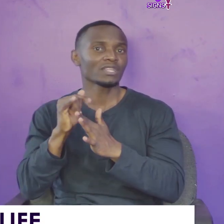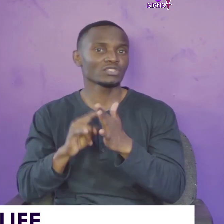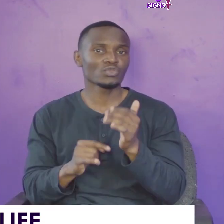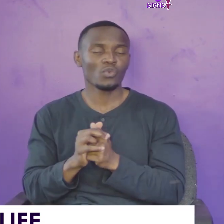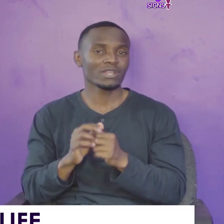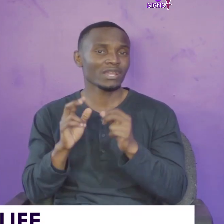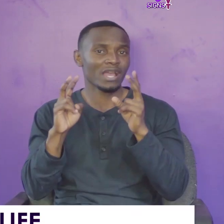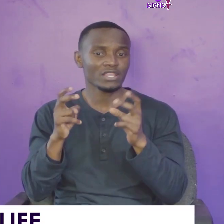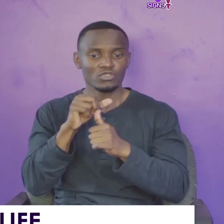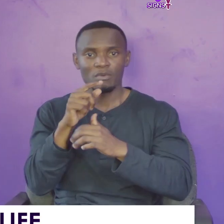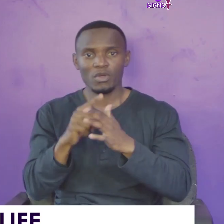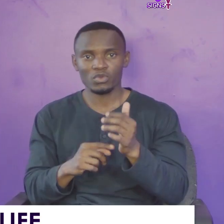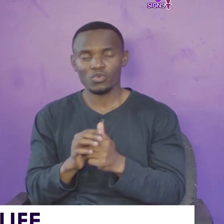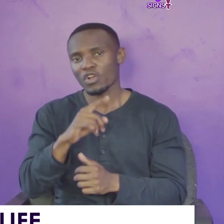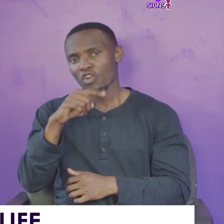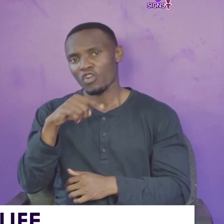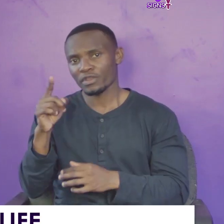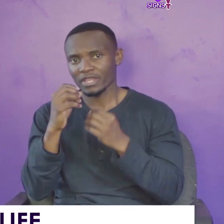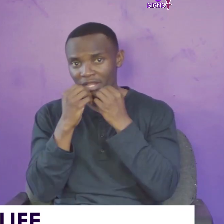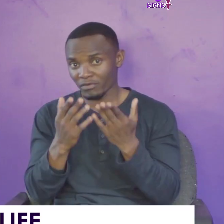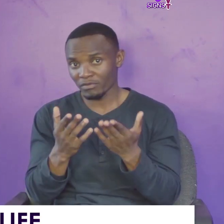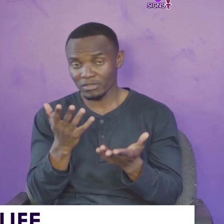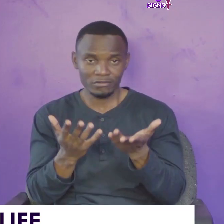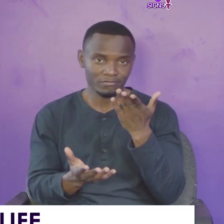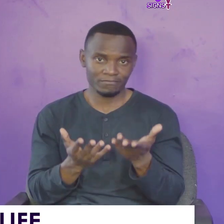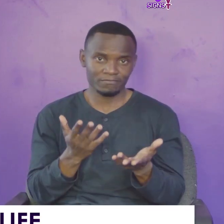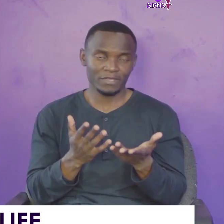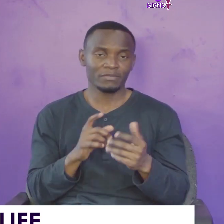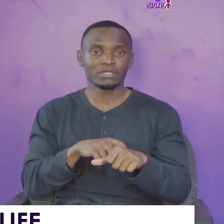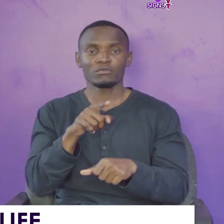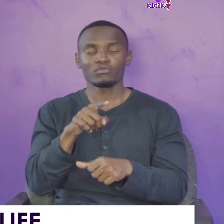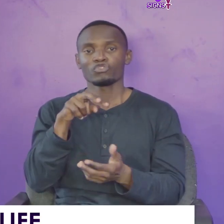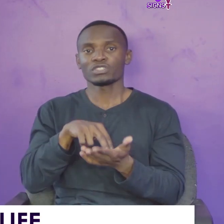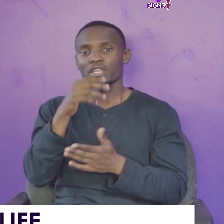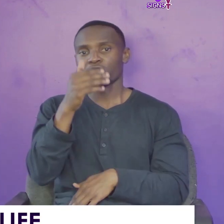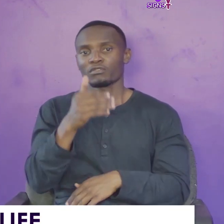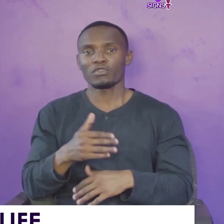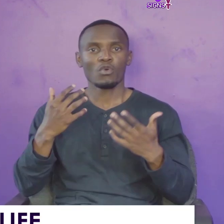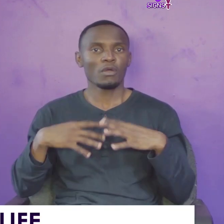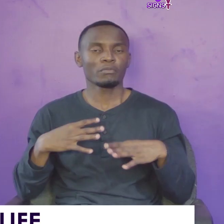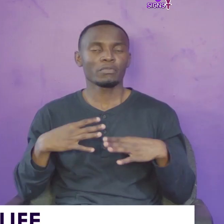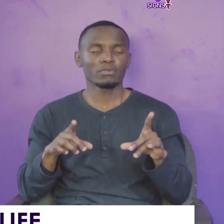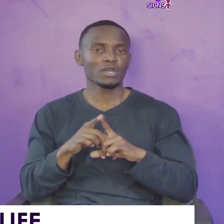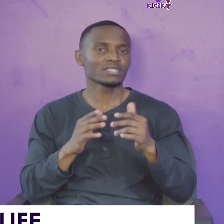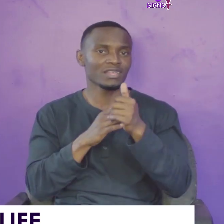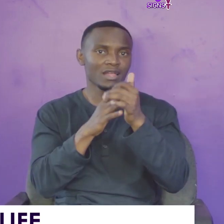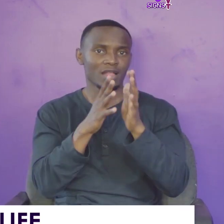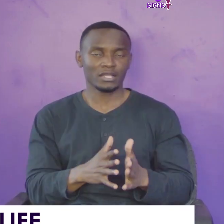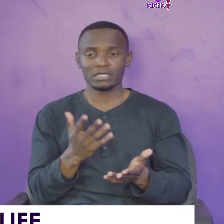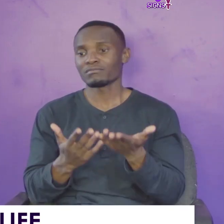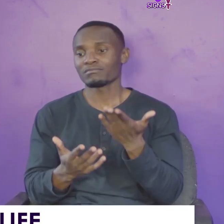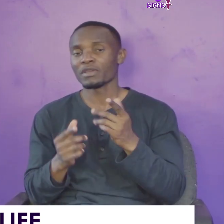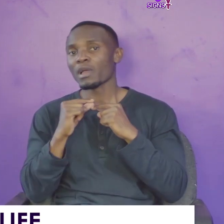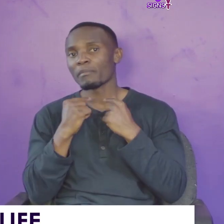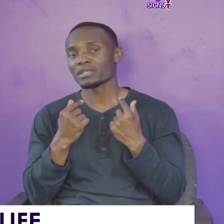information. And Yes. it's a back and forth. Maybe as you're standing before people, Yes. as a leader, maybe even a pastor